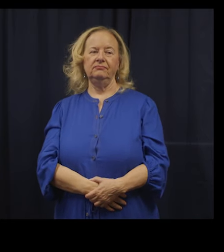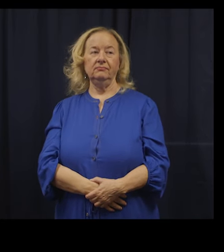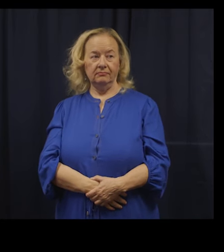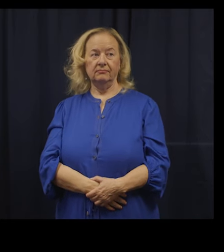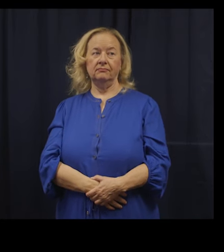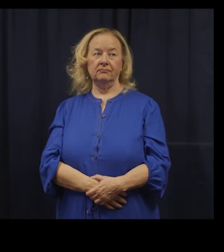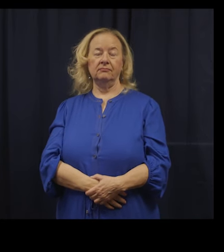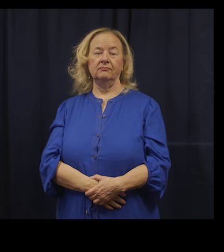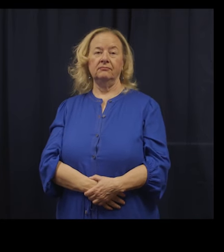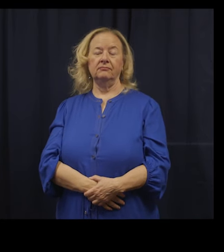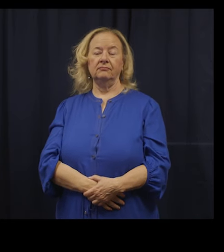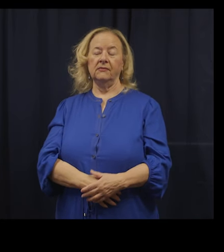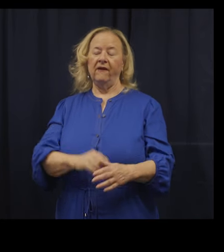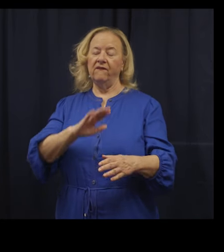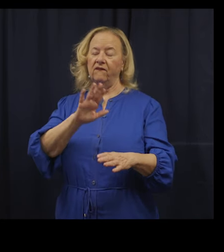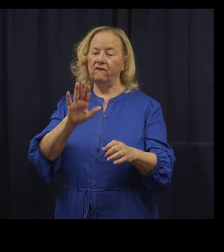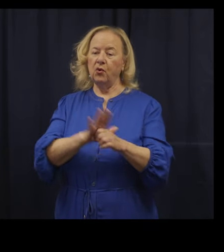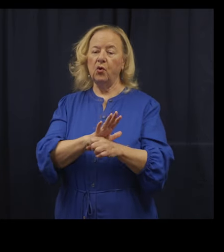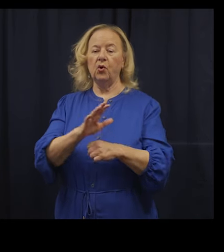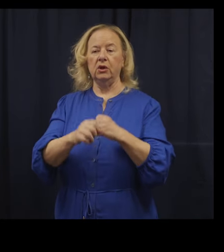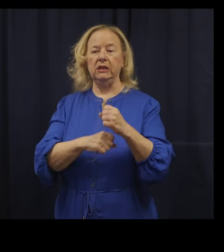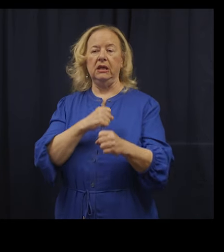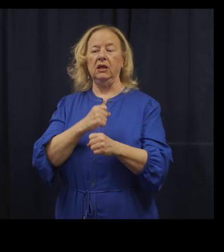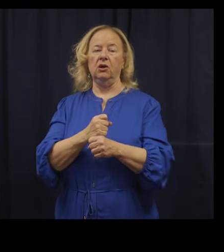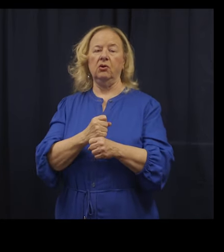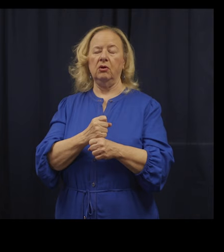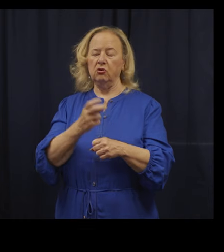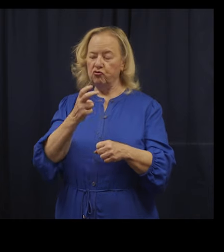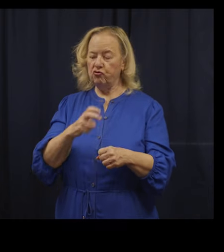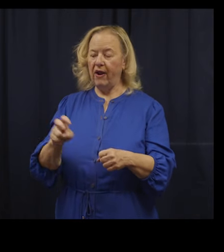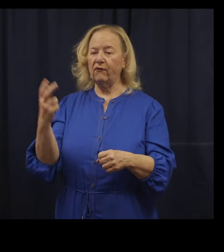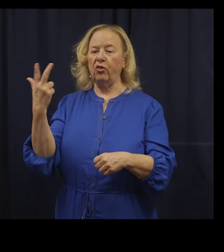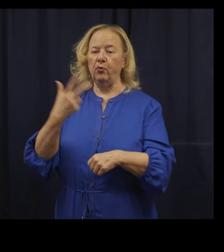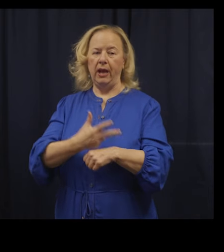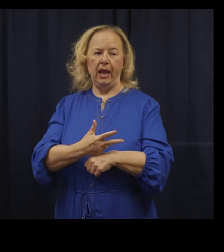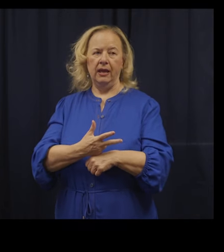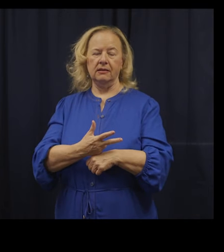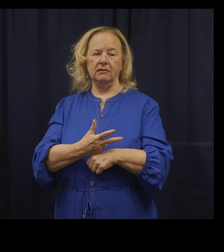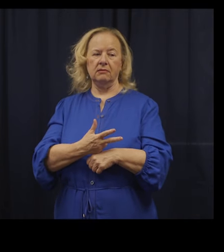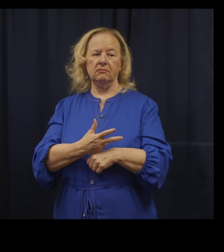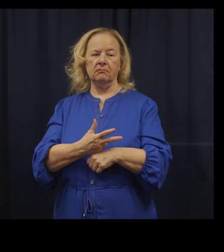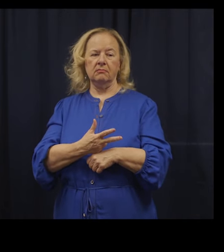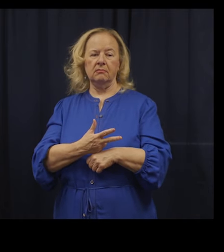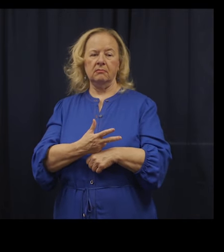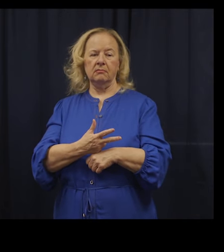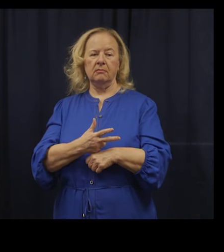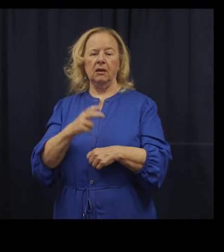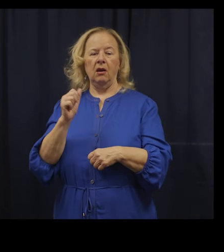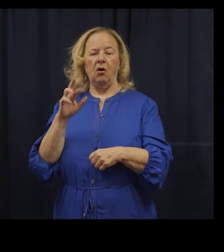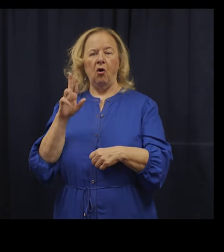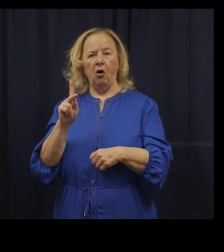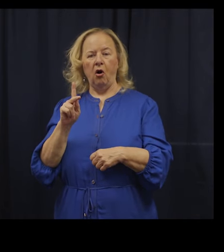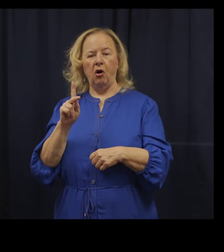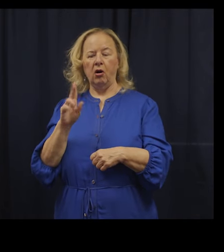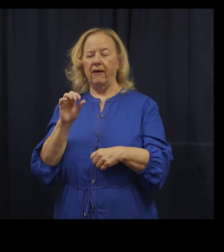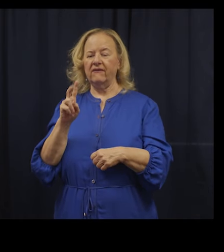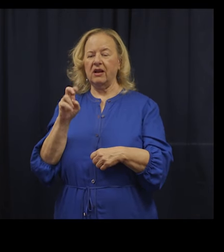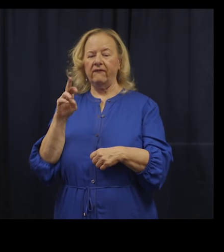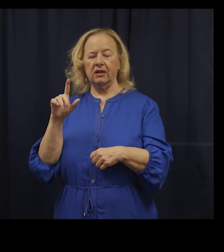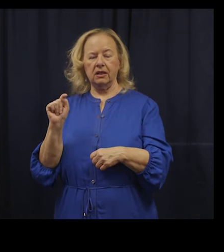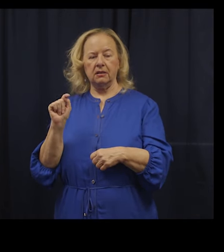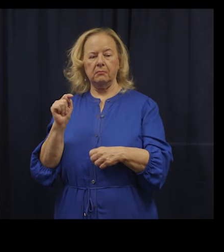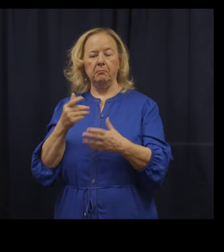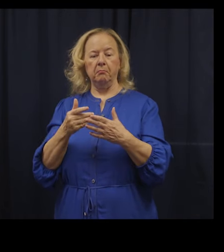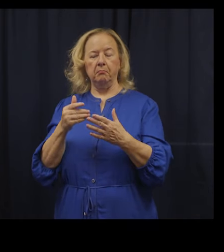They've rested for an entire year, and they traveled 3 days. And then the Ark of the Covenant of the Lord went before